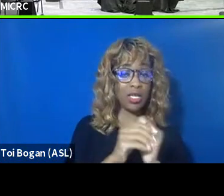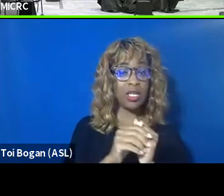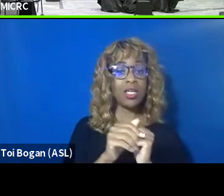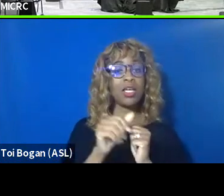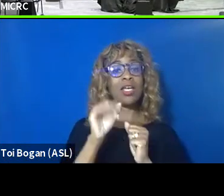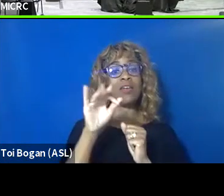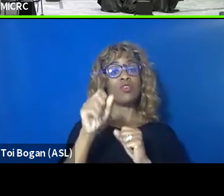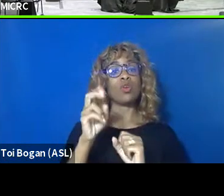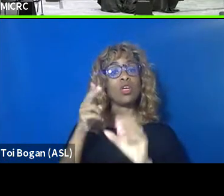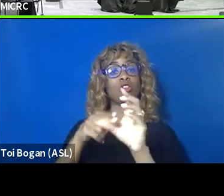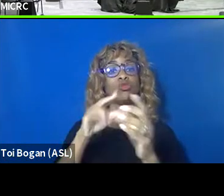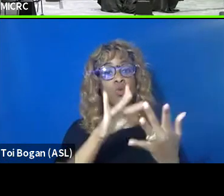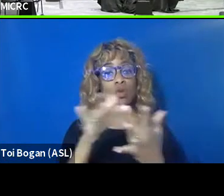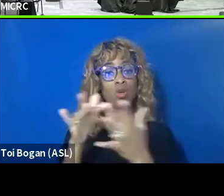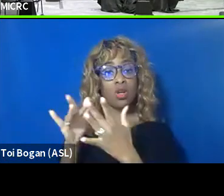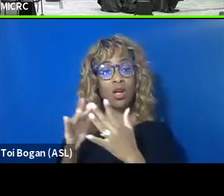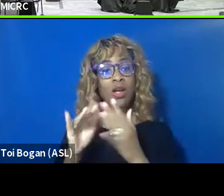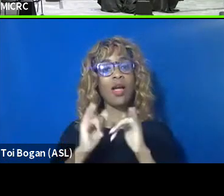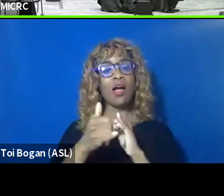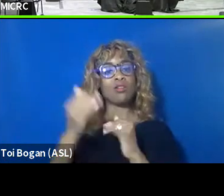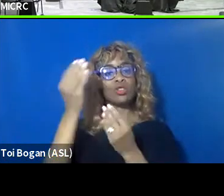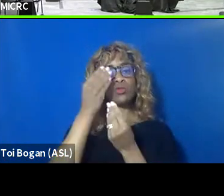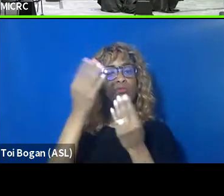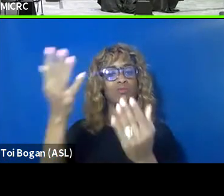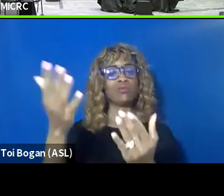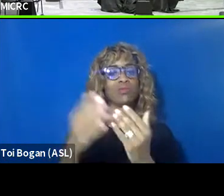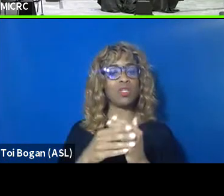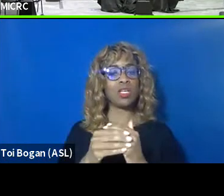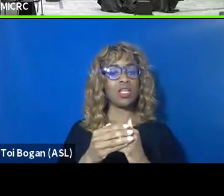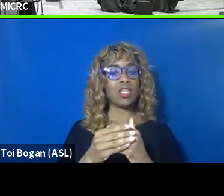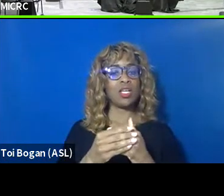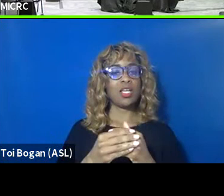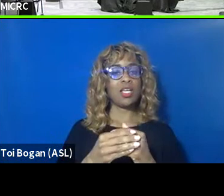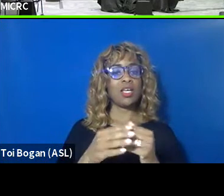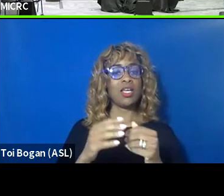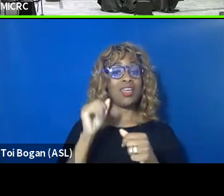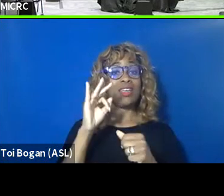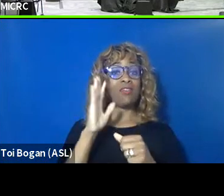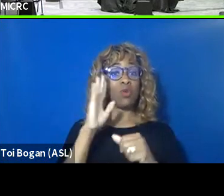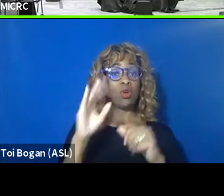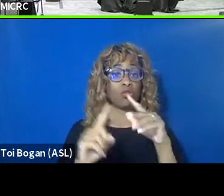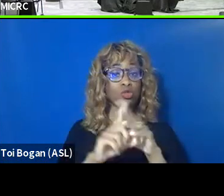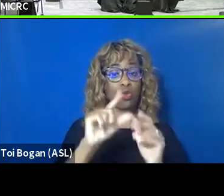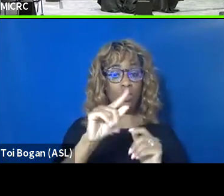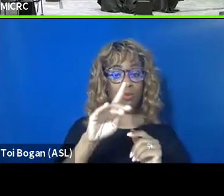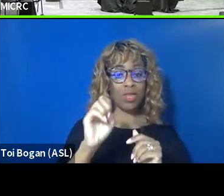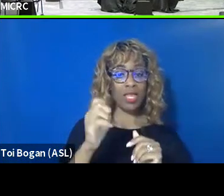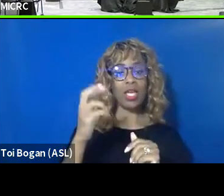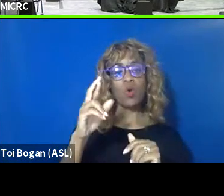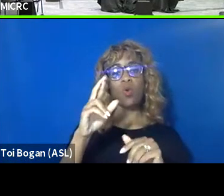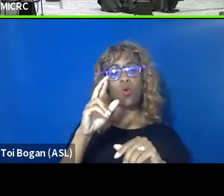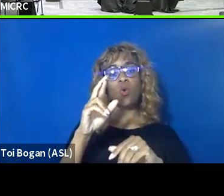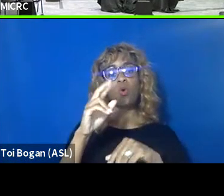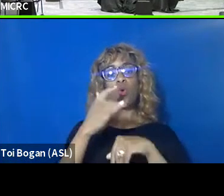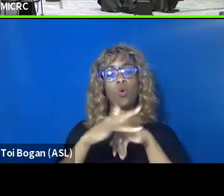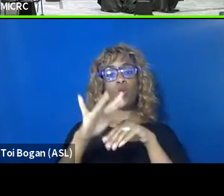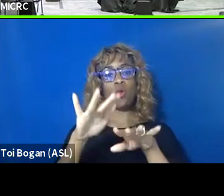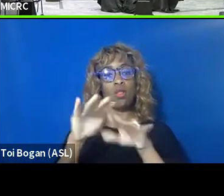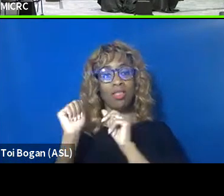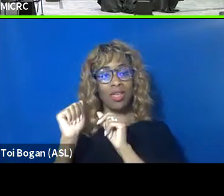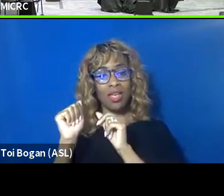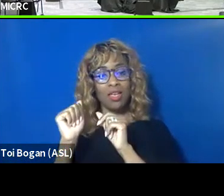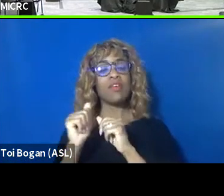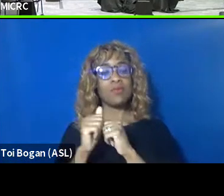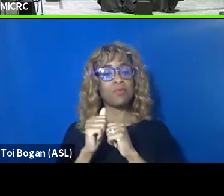attend remotely, how to give that notification, and then if you will arrive late or leave early. If you can